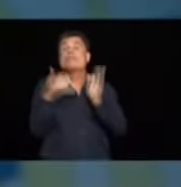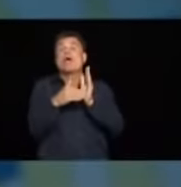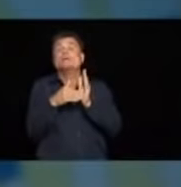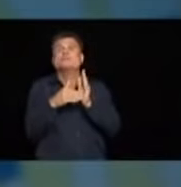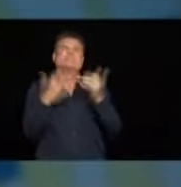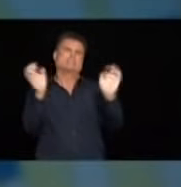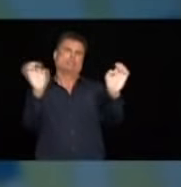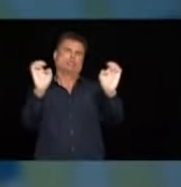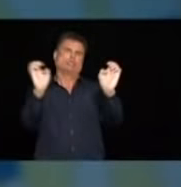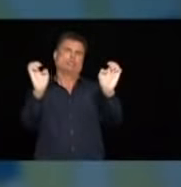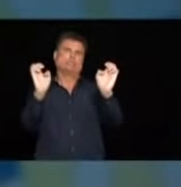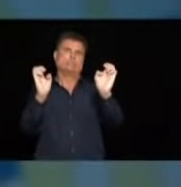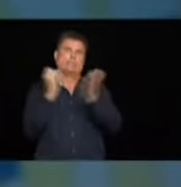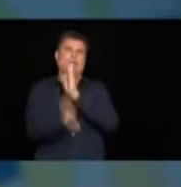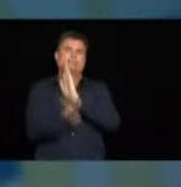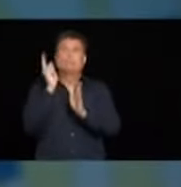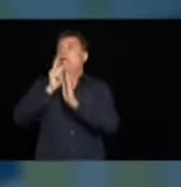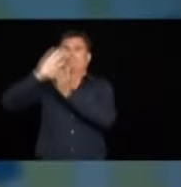25,229 in Fraser Health,